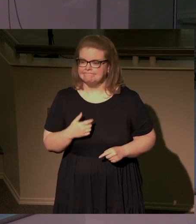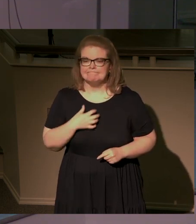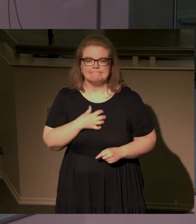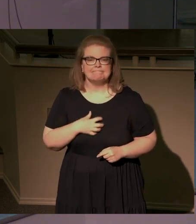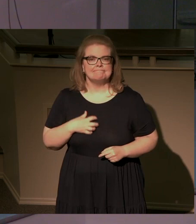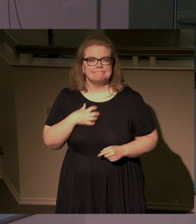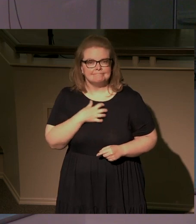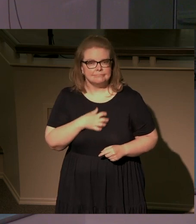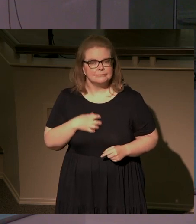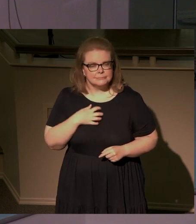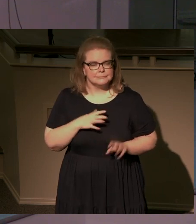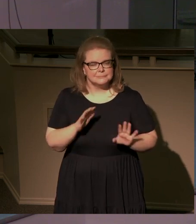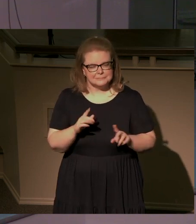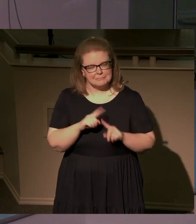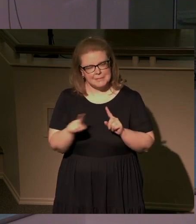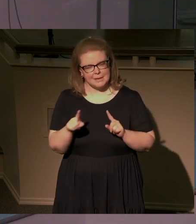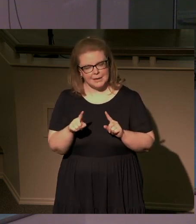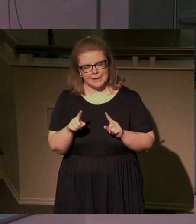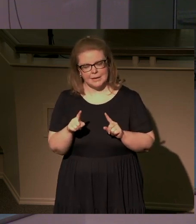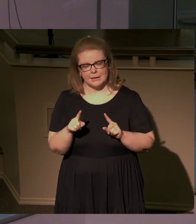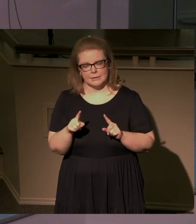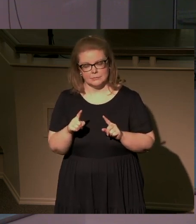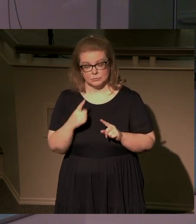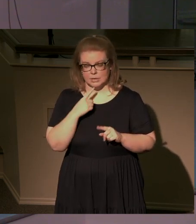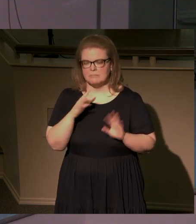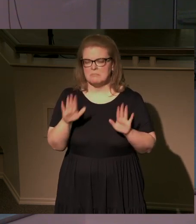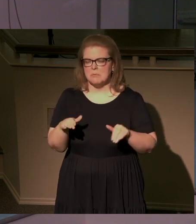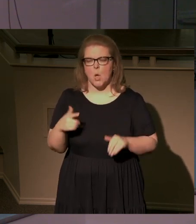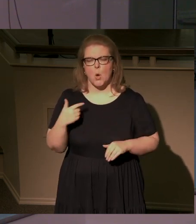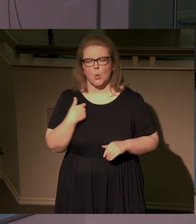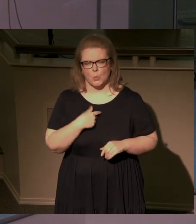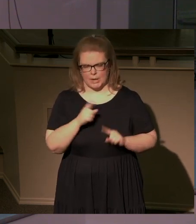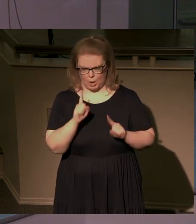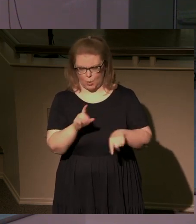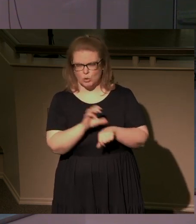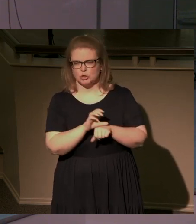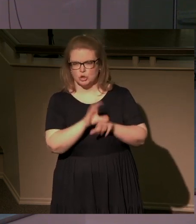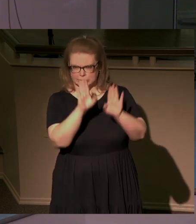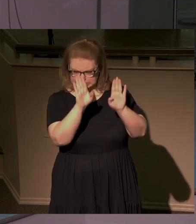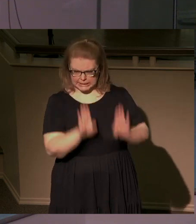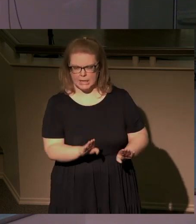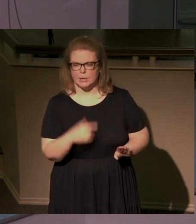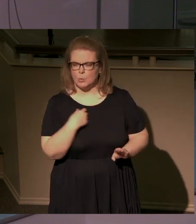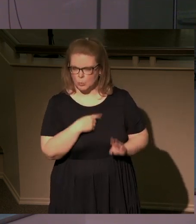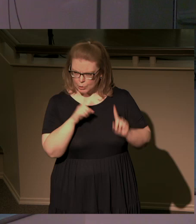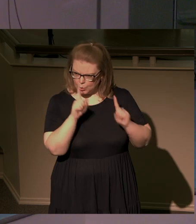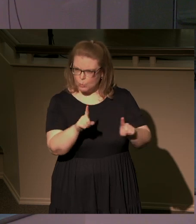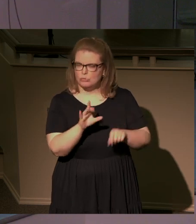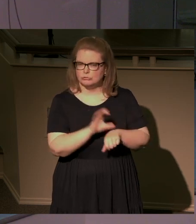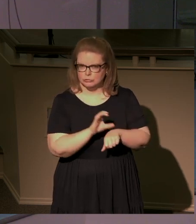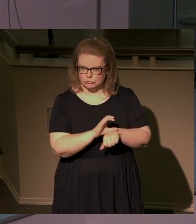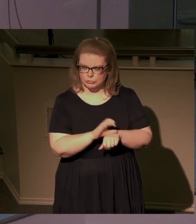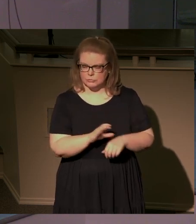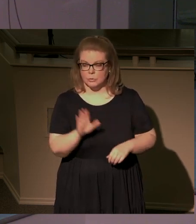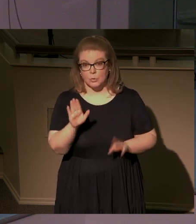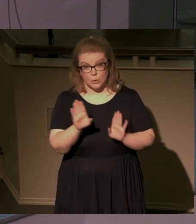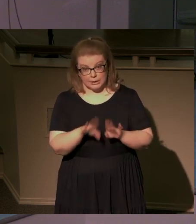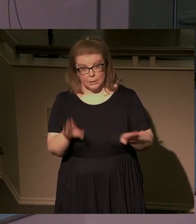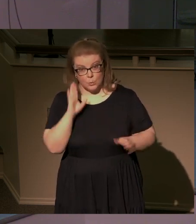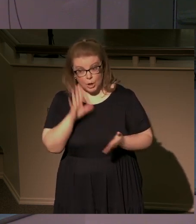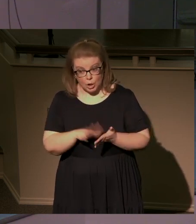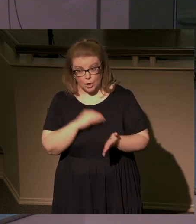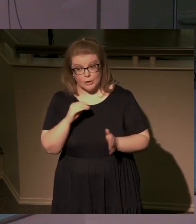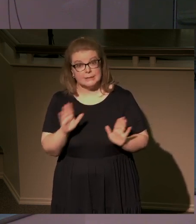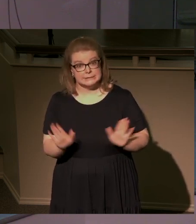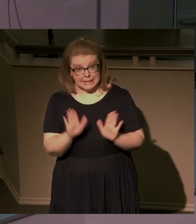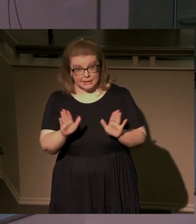But let's look at it a little more subtle. If you say, listen, we go to church. That's what we do on Sunday. We go to church. Your kids will learn that on